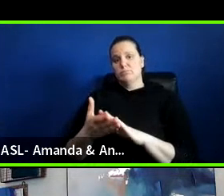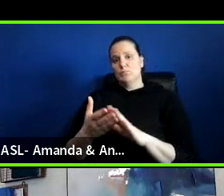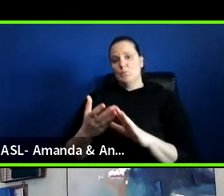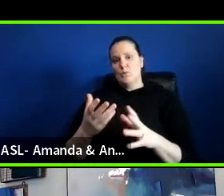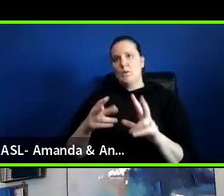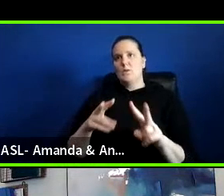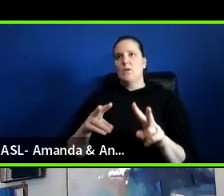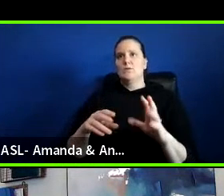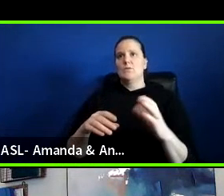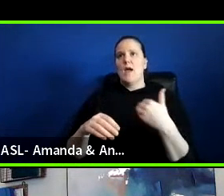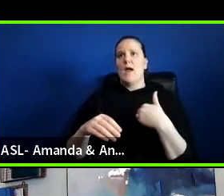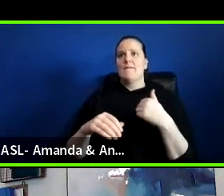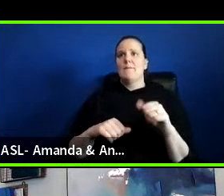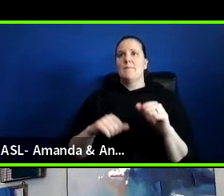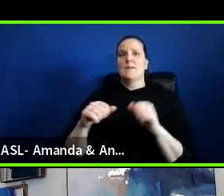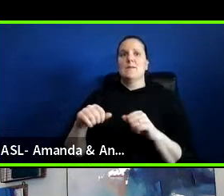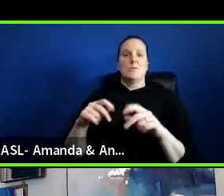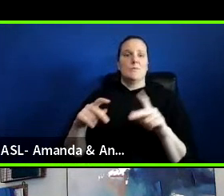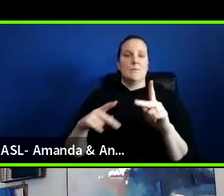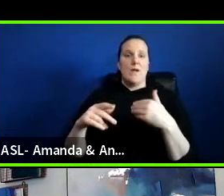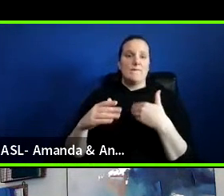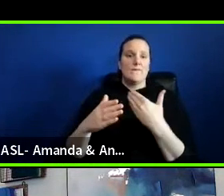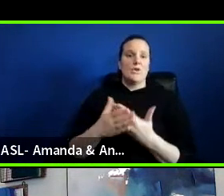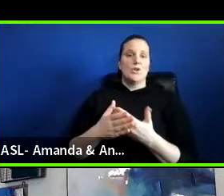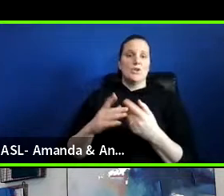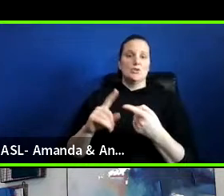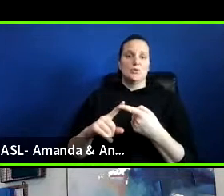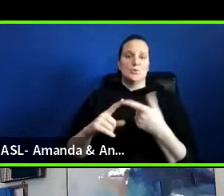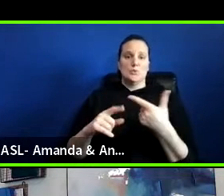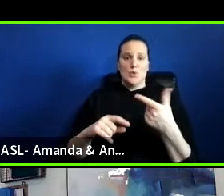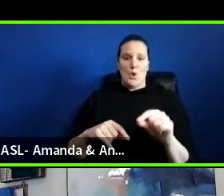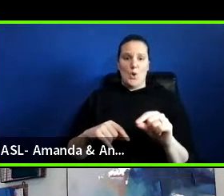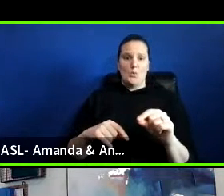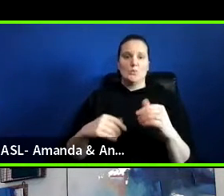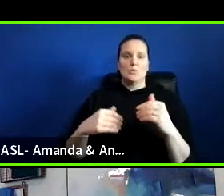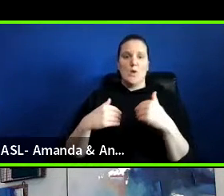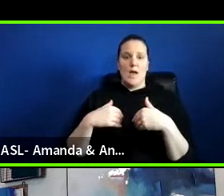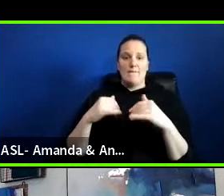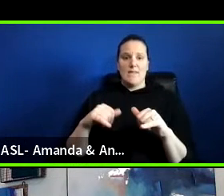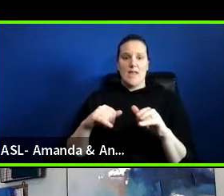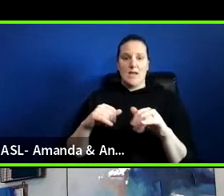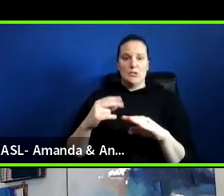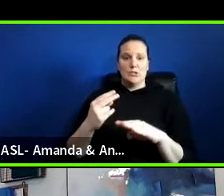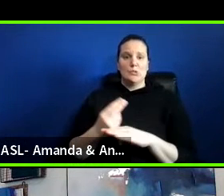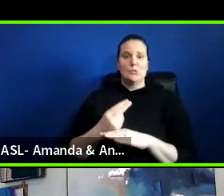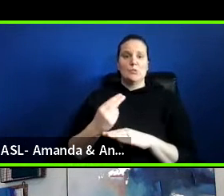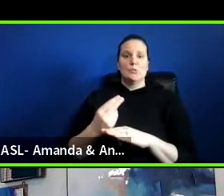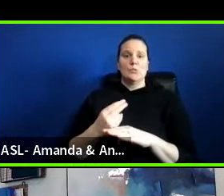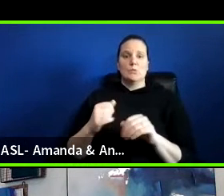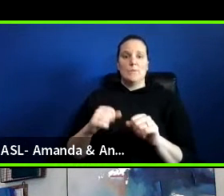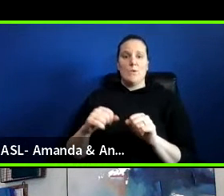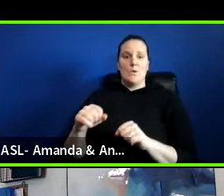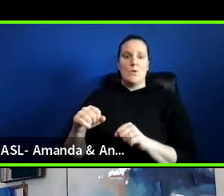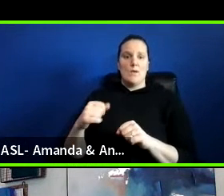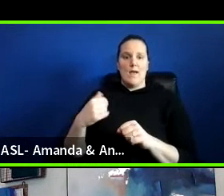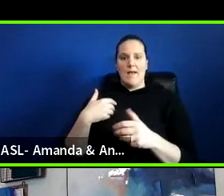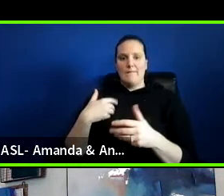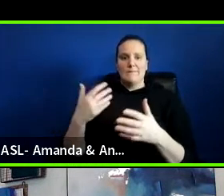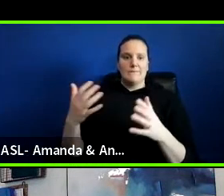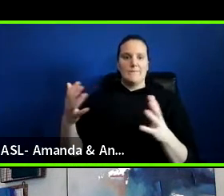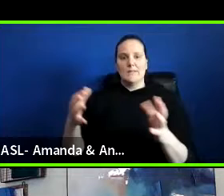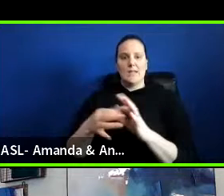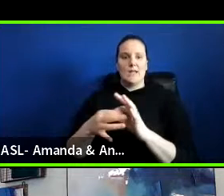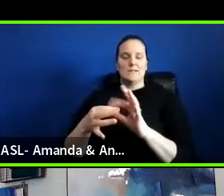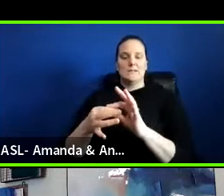the ability for those folks who do have Good to Go to have that be able to be usable and have that kind of interconnected